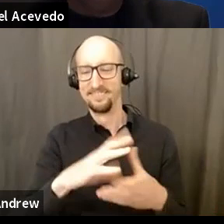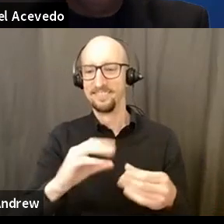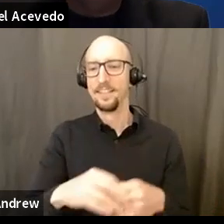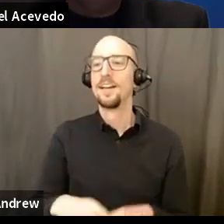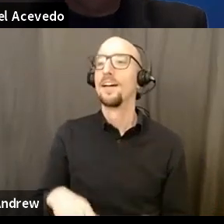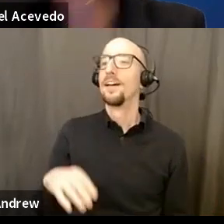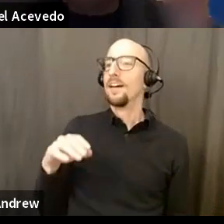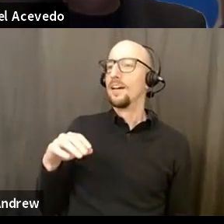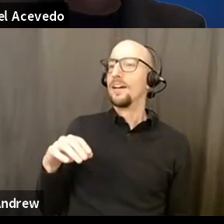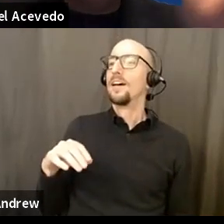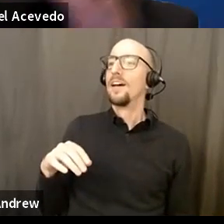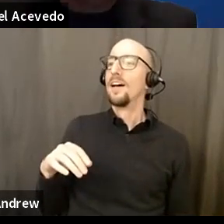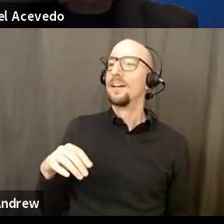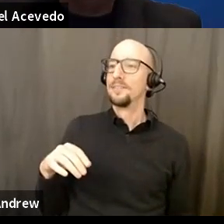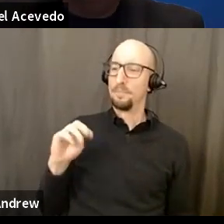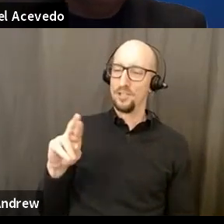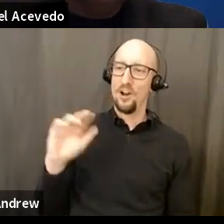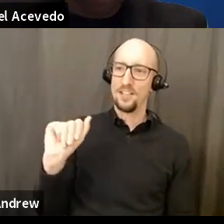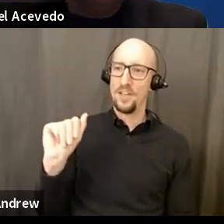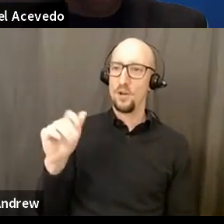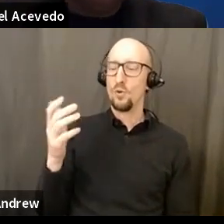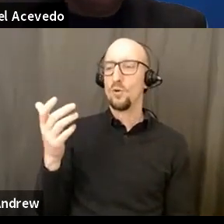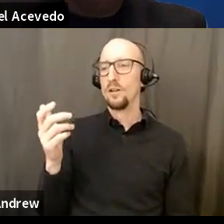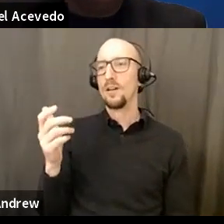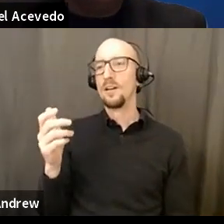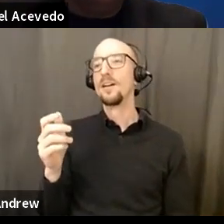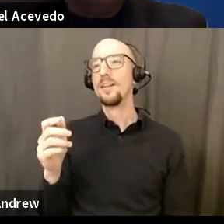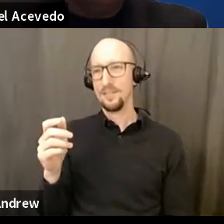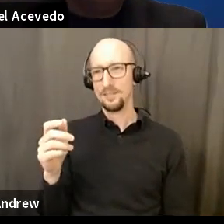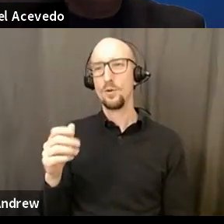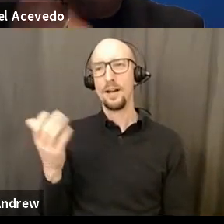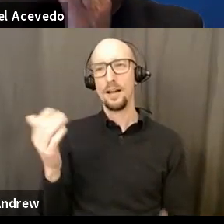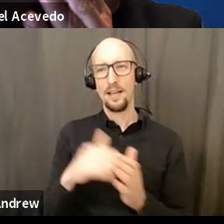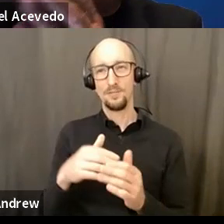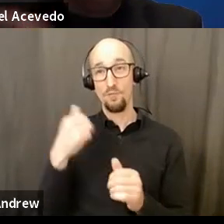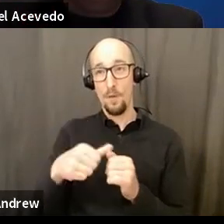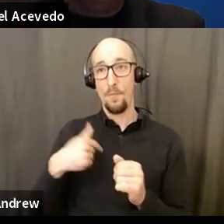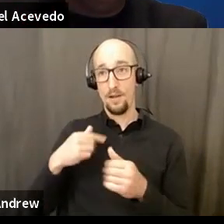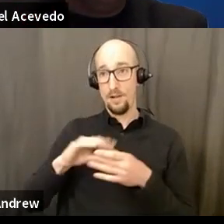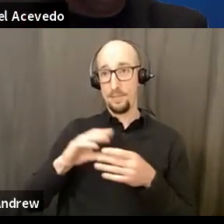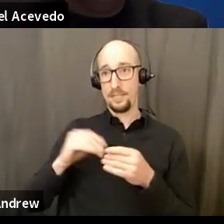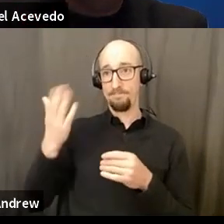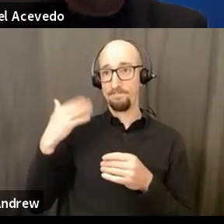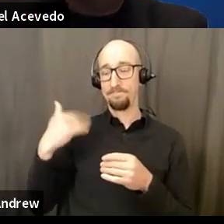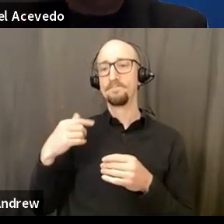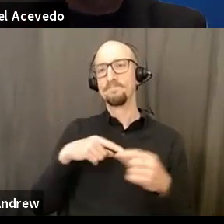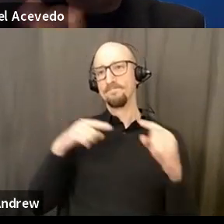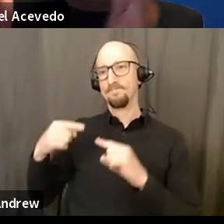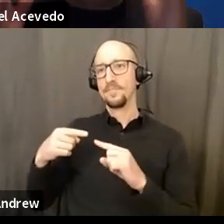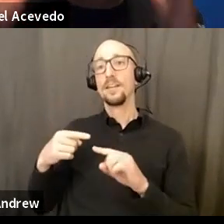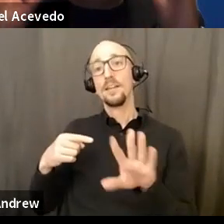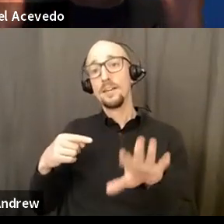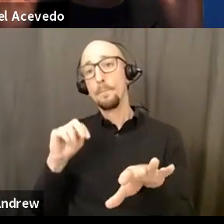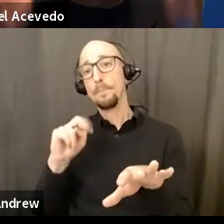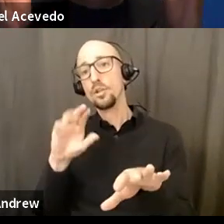I suggest, and this is just going back to my comment earlier, I guess the question for you, Mr. Contreras, and I